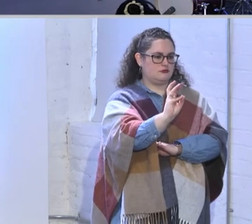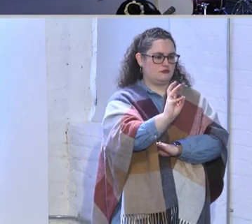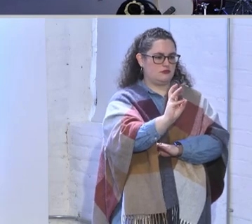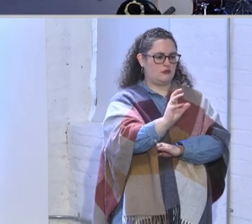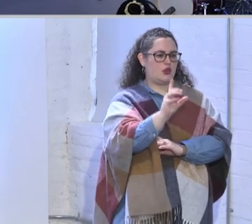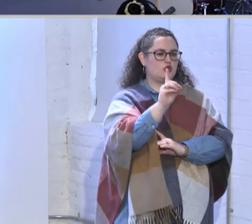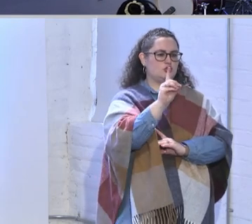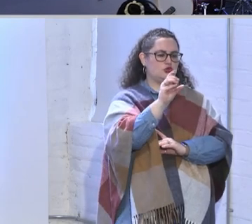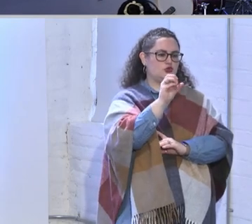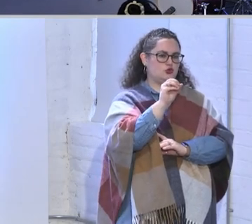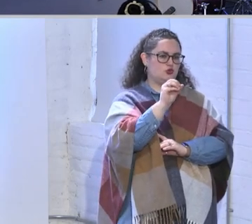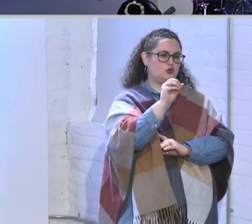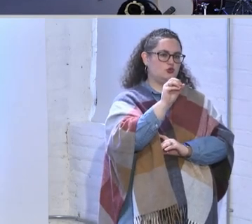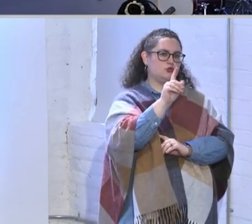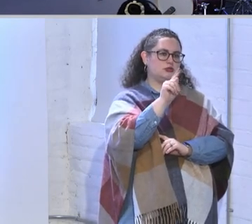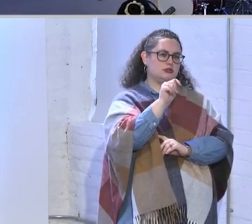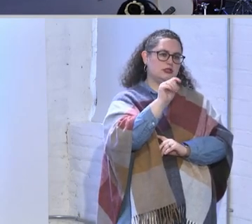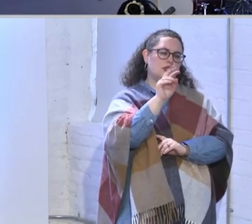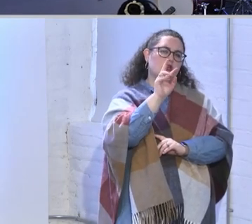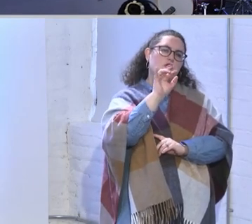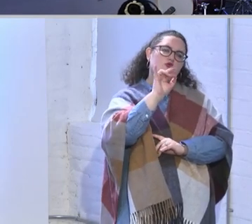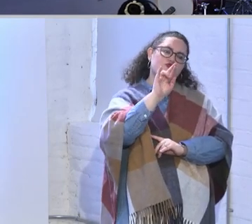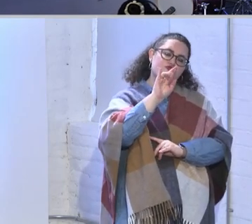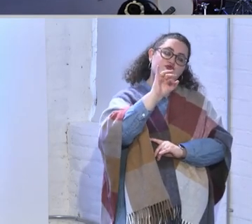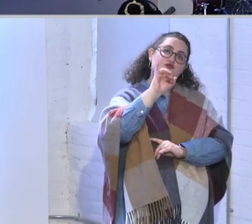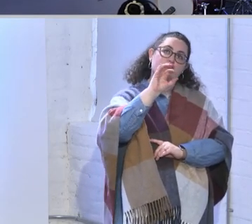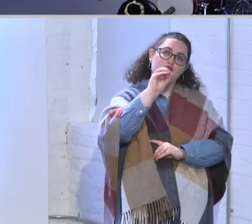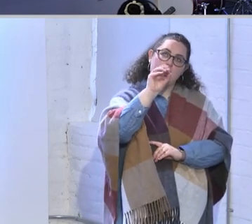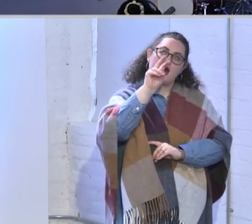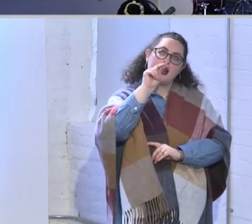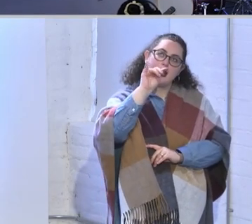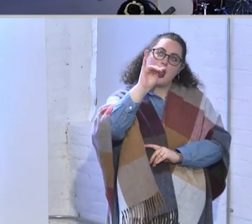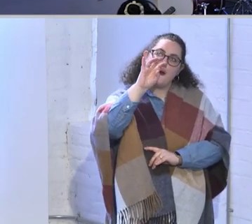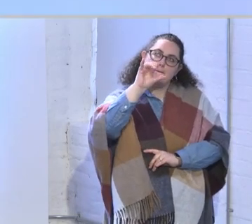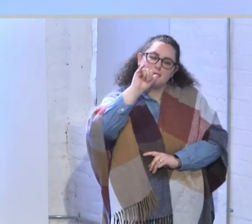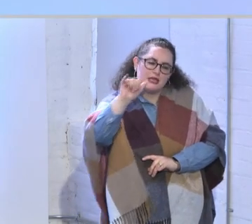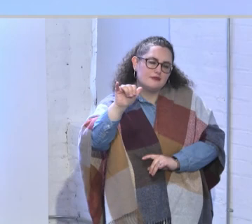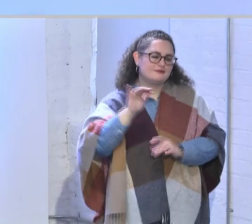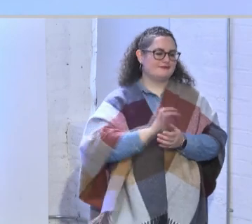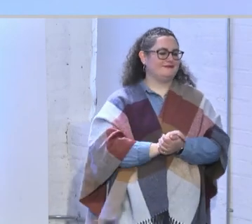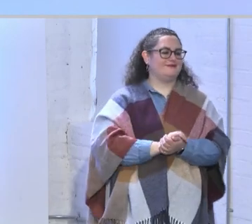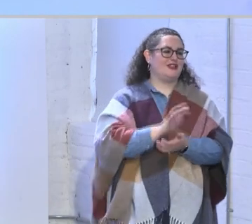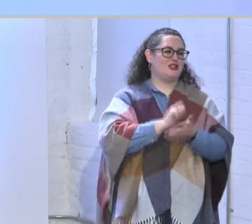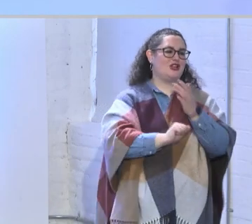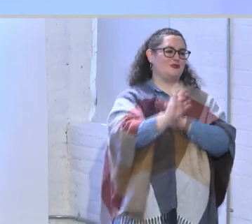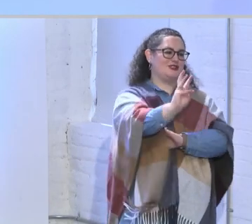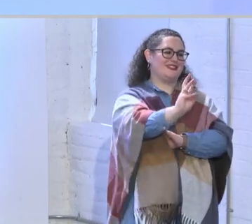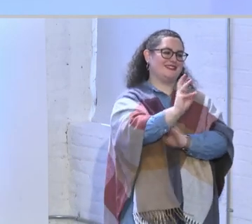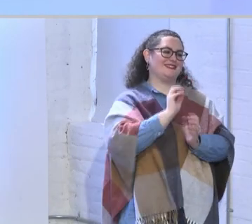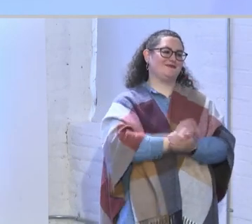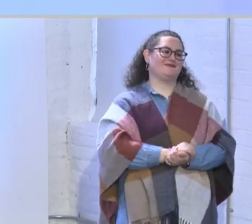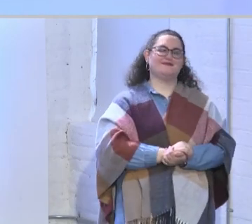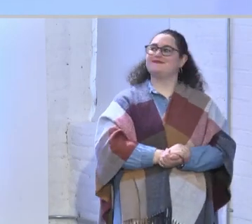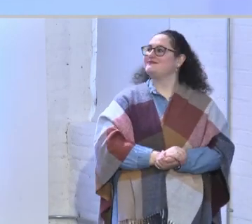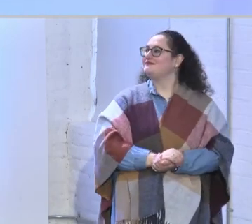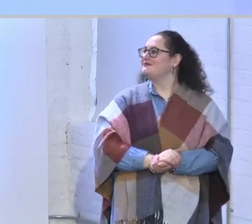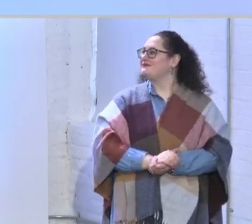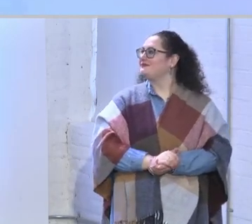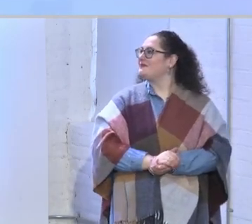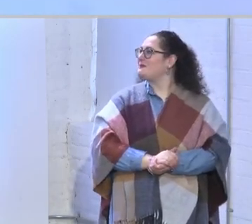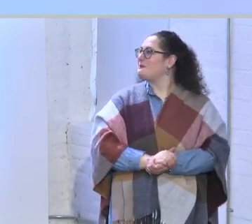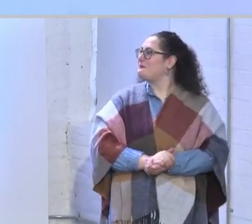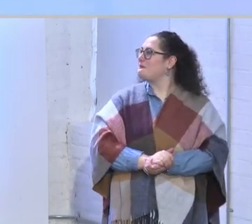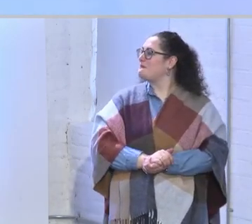home and there is something on the door post. And that doorpost, it's a little mezuzah.